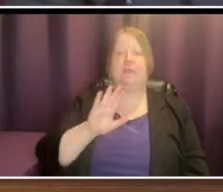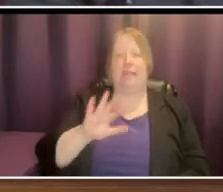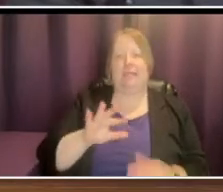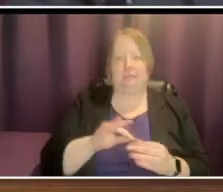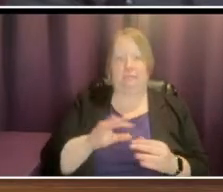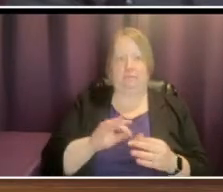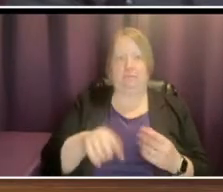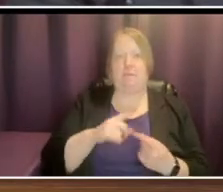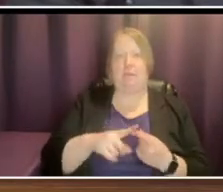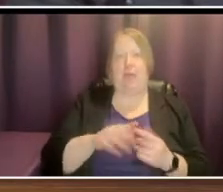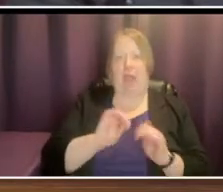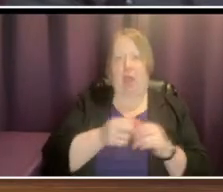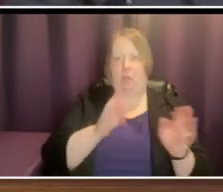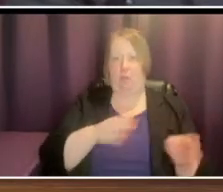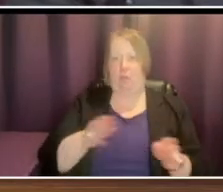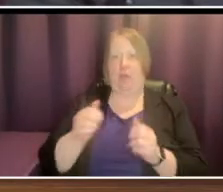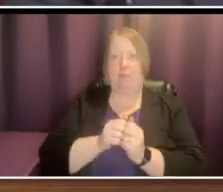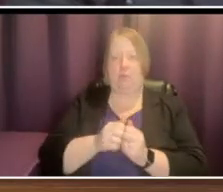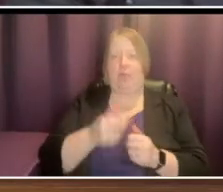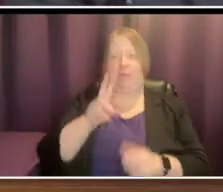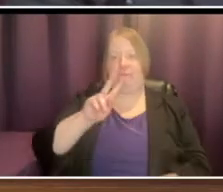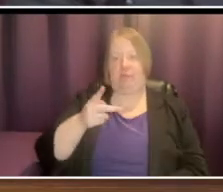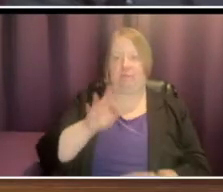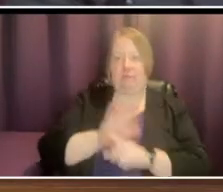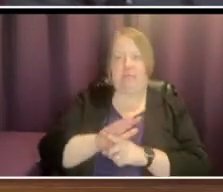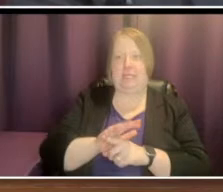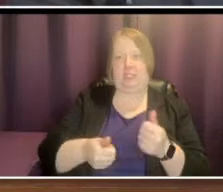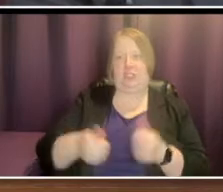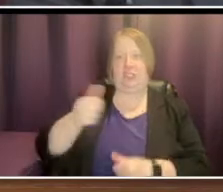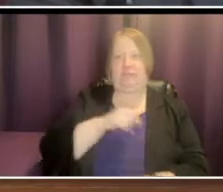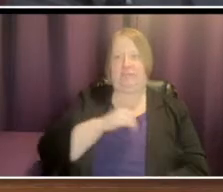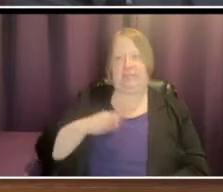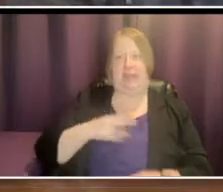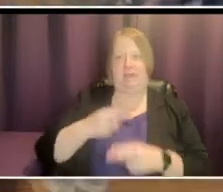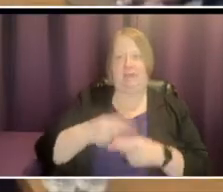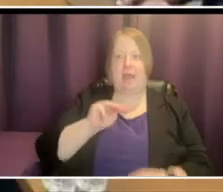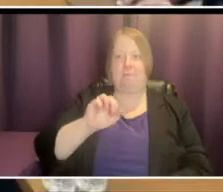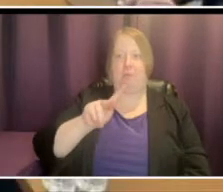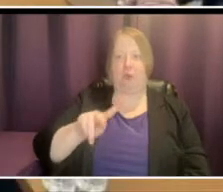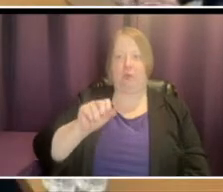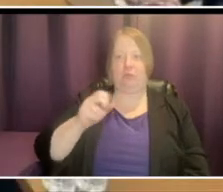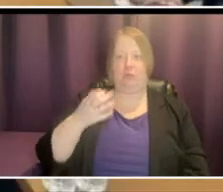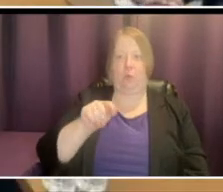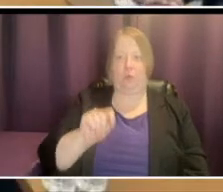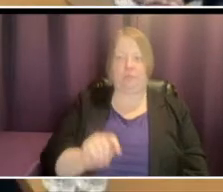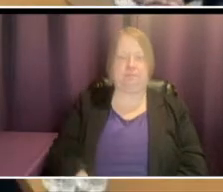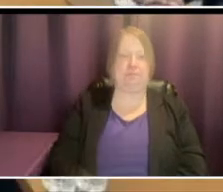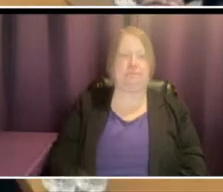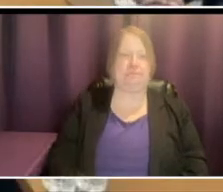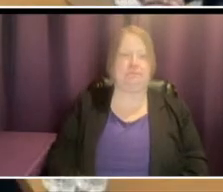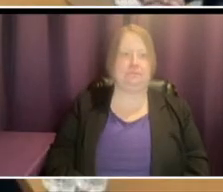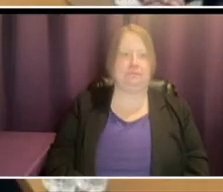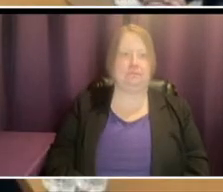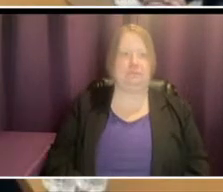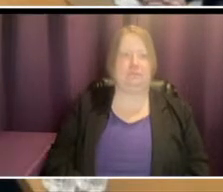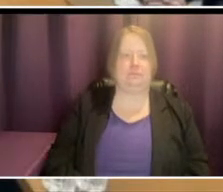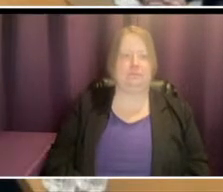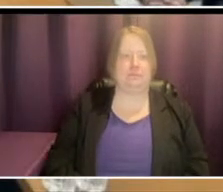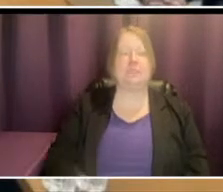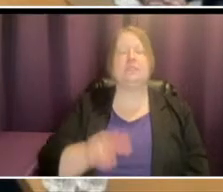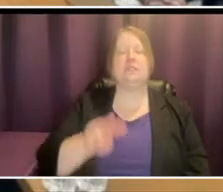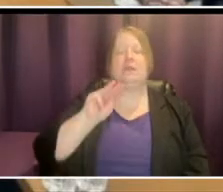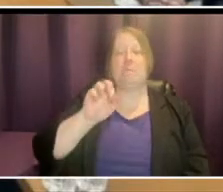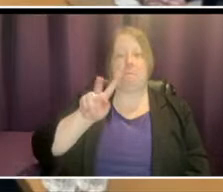with the vice president's chief of staff, Mark Short. Mark had indicated to me